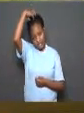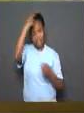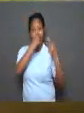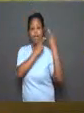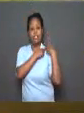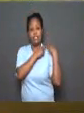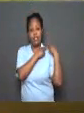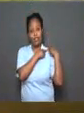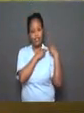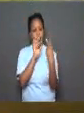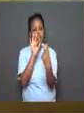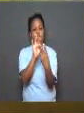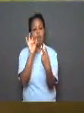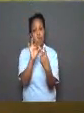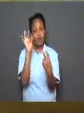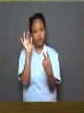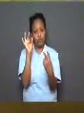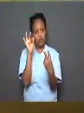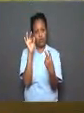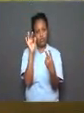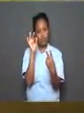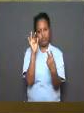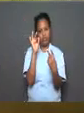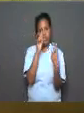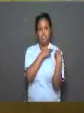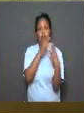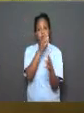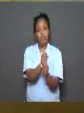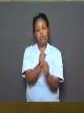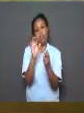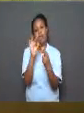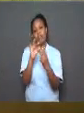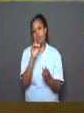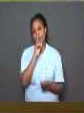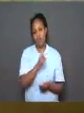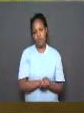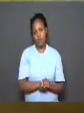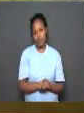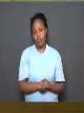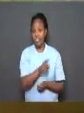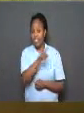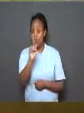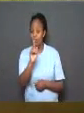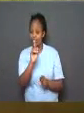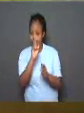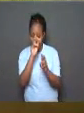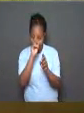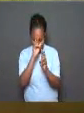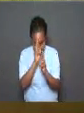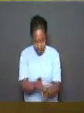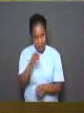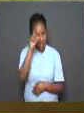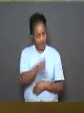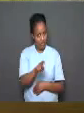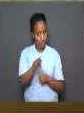Government officials are elected to hold offices, and they must respect